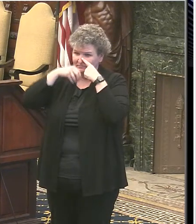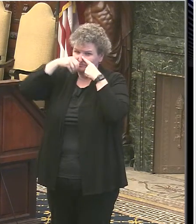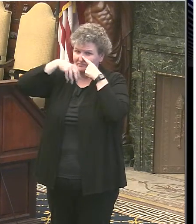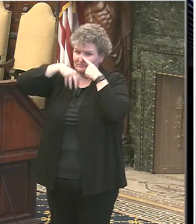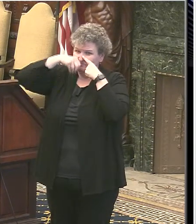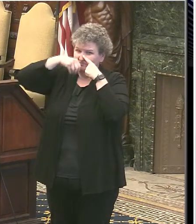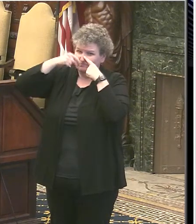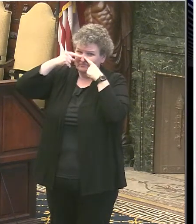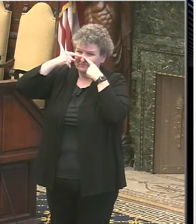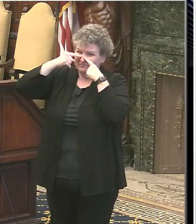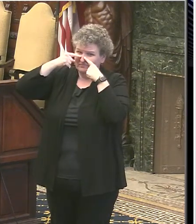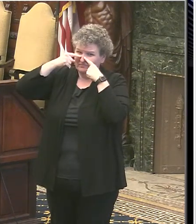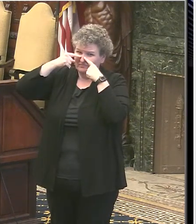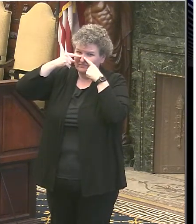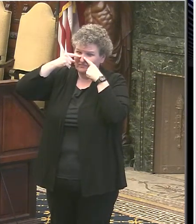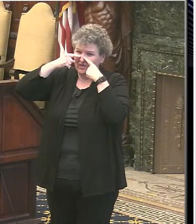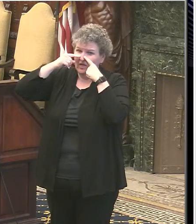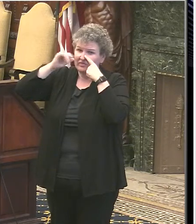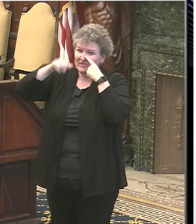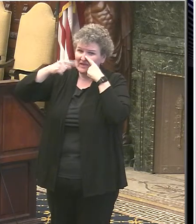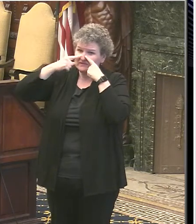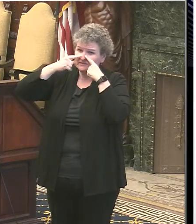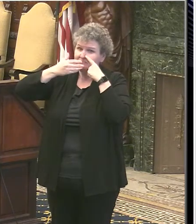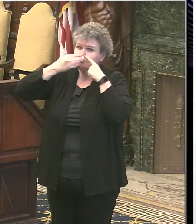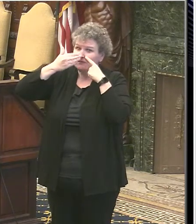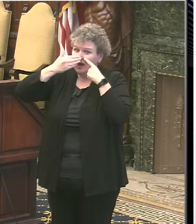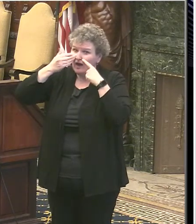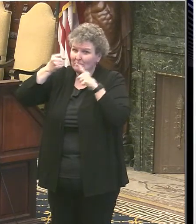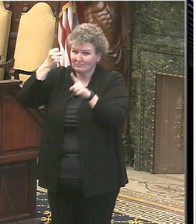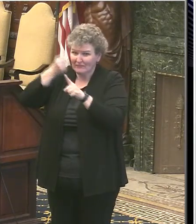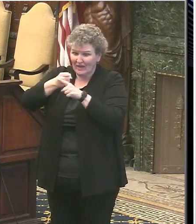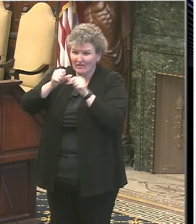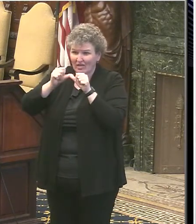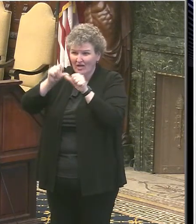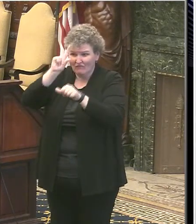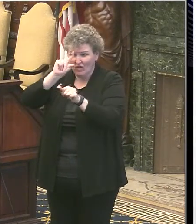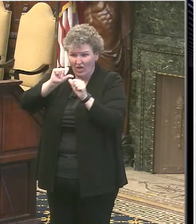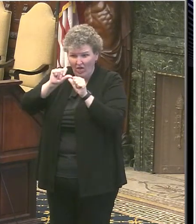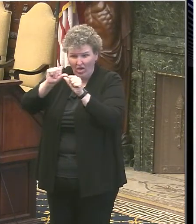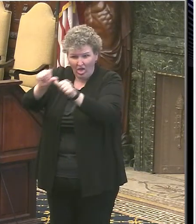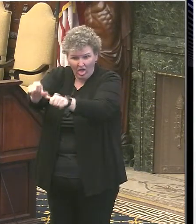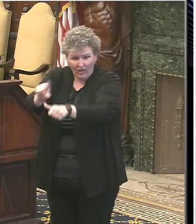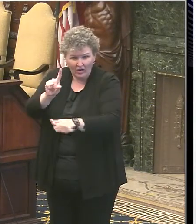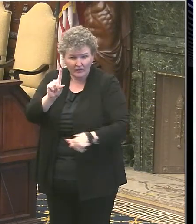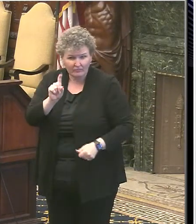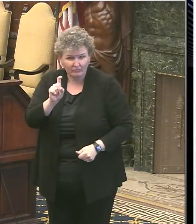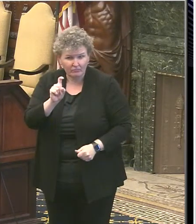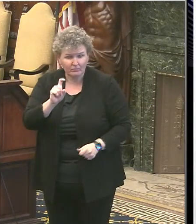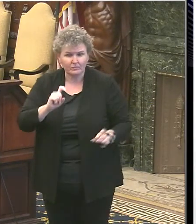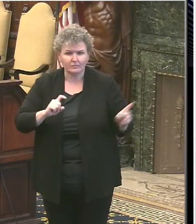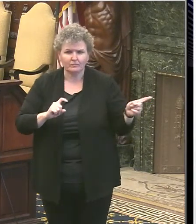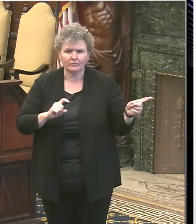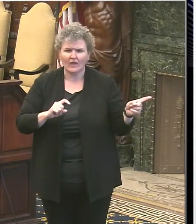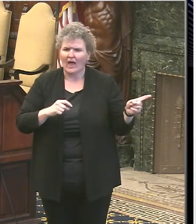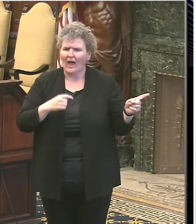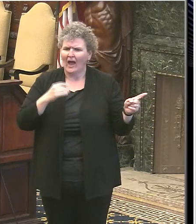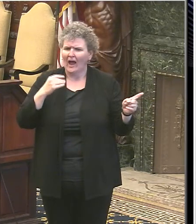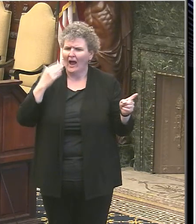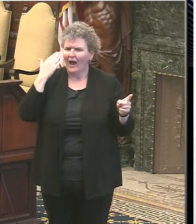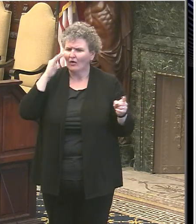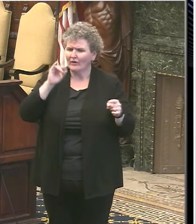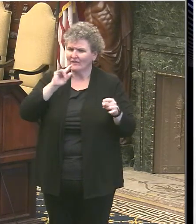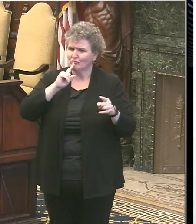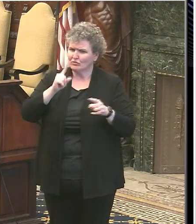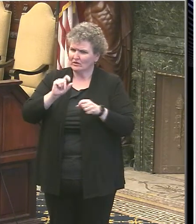cavity that goes to the brain? Because I think that people aren't really understanding it's not just surviving COVID. It's